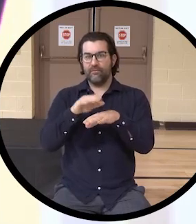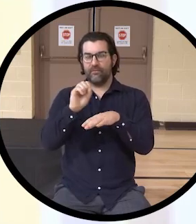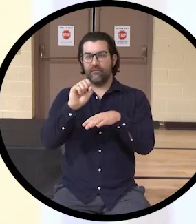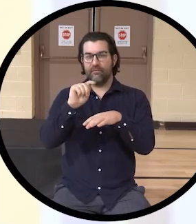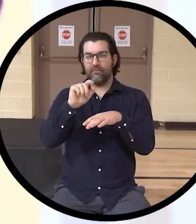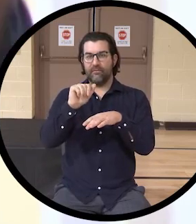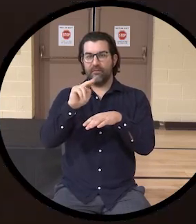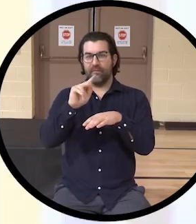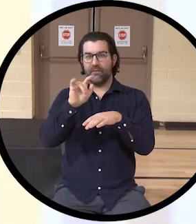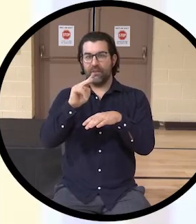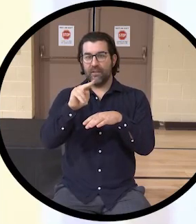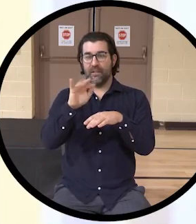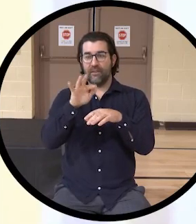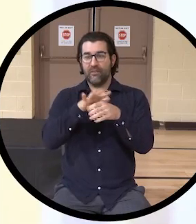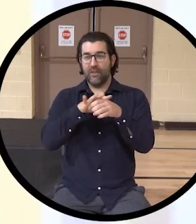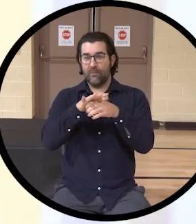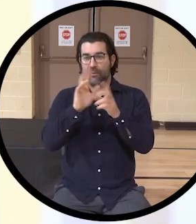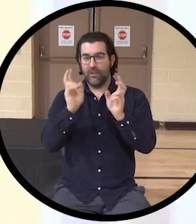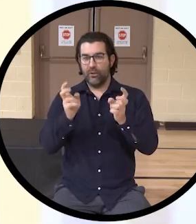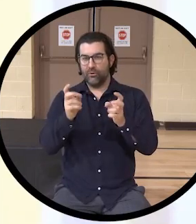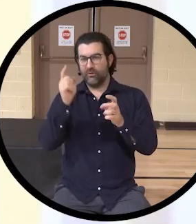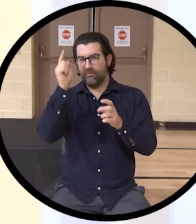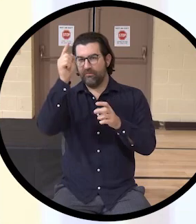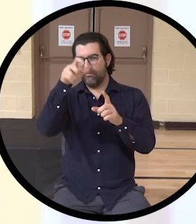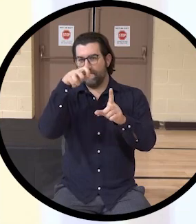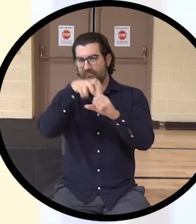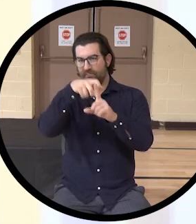neighborhood issues, Ashley's your go-to.